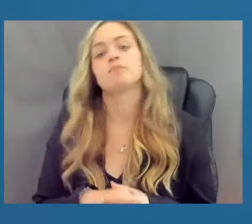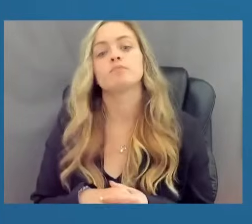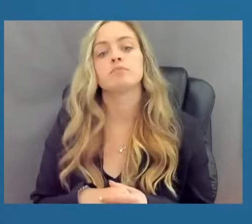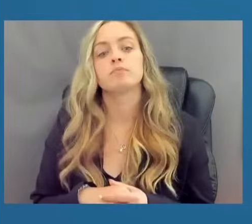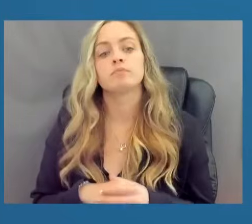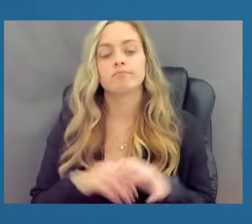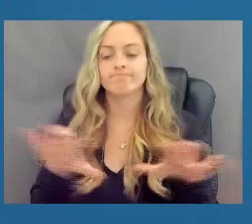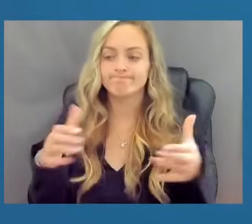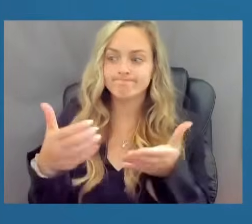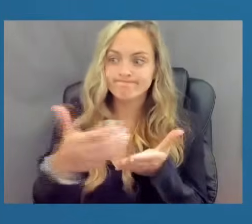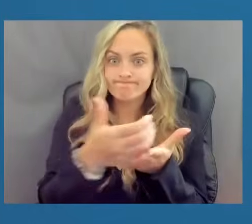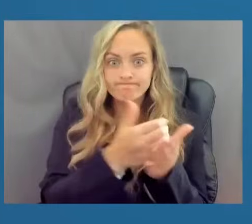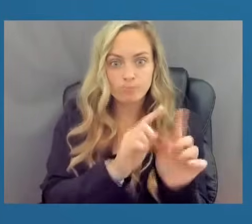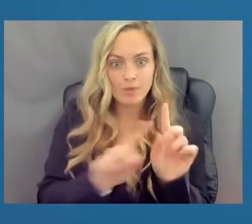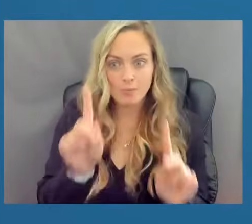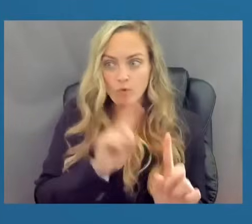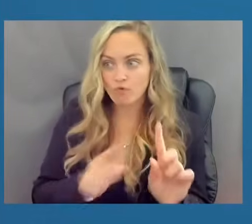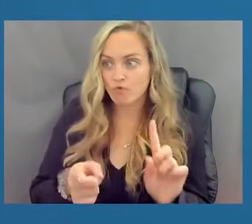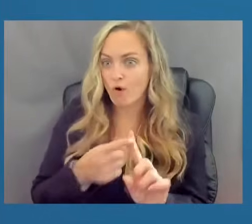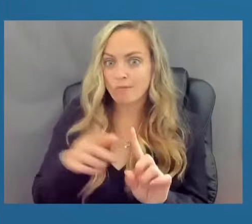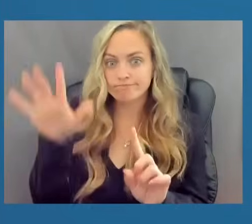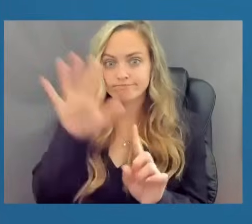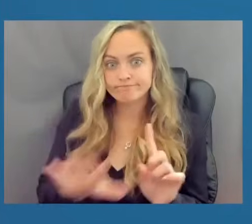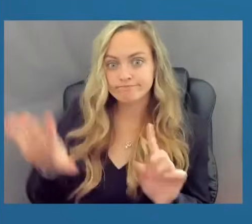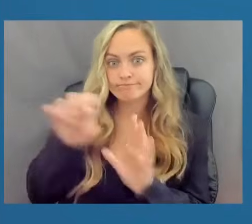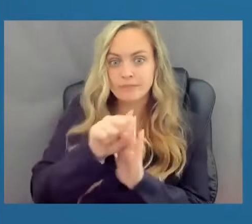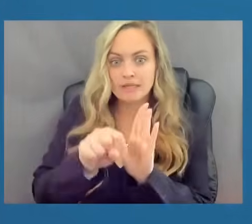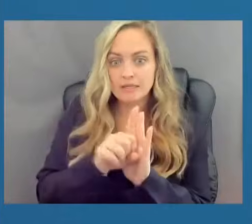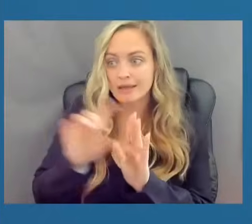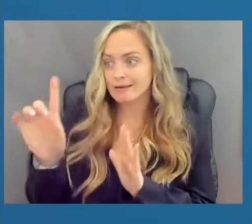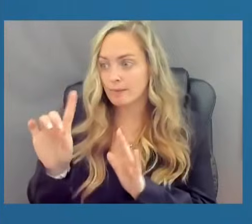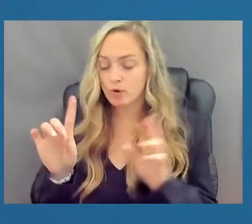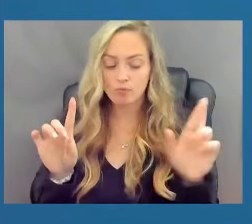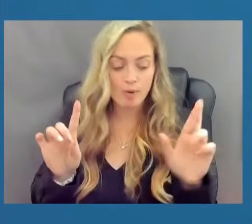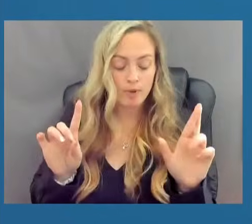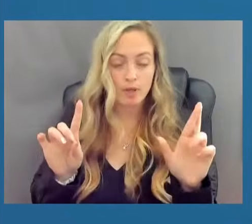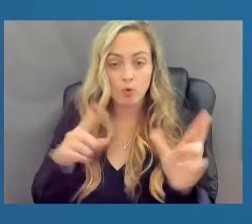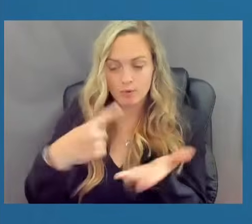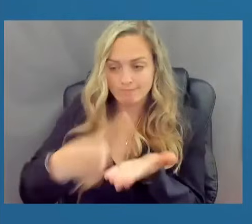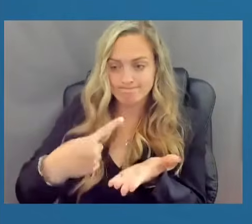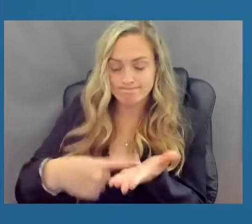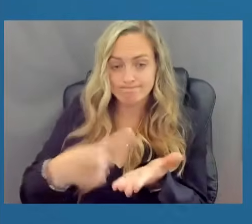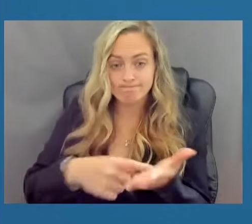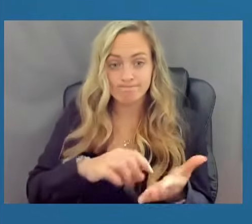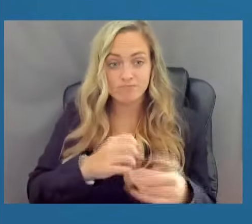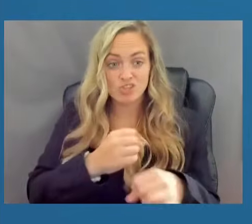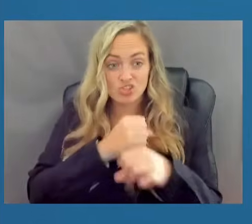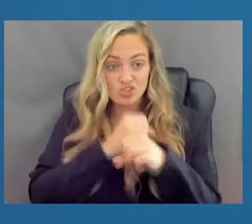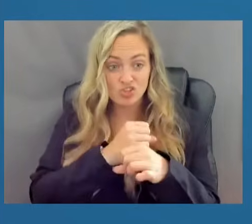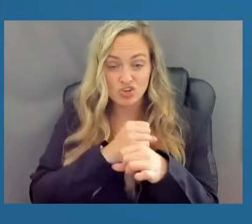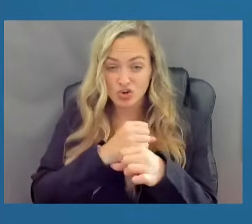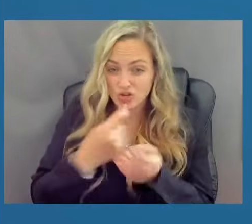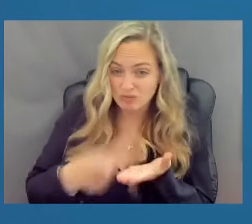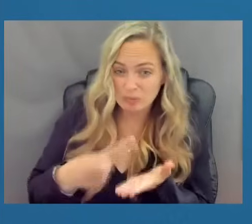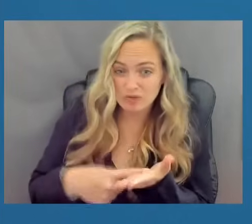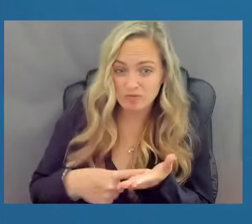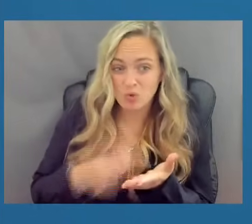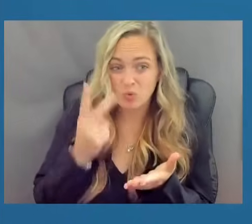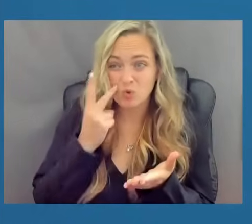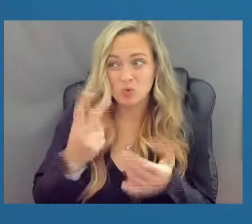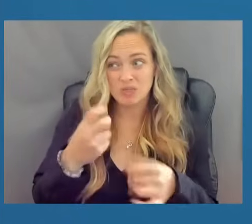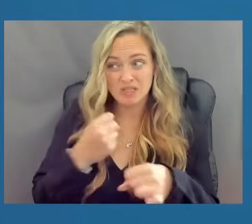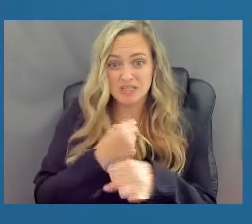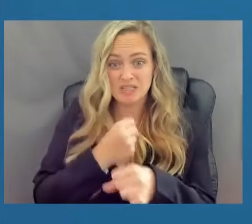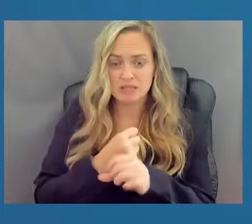elected officials from around the state, Democrats and Republicans. I'm giving them a security briefing, which is chilling when you see the